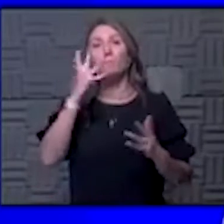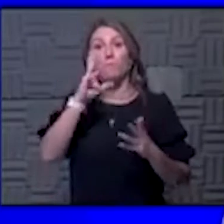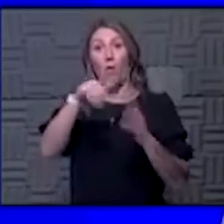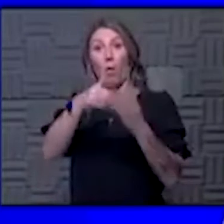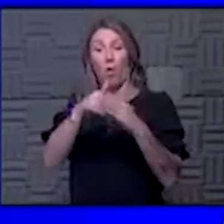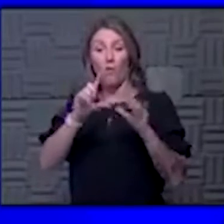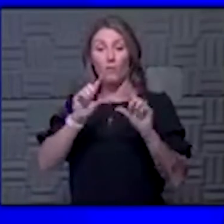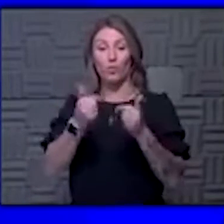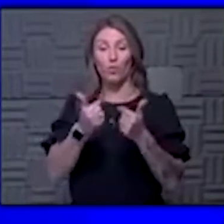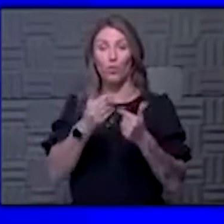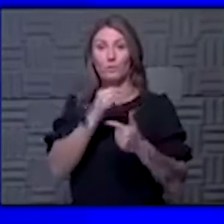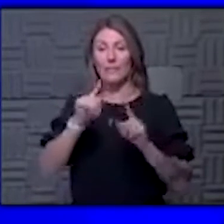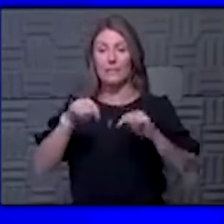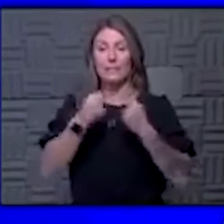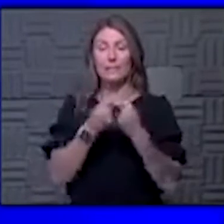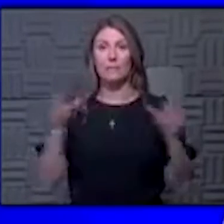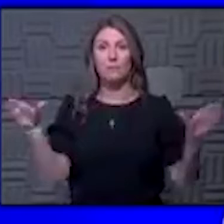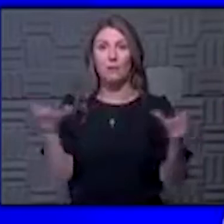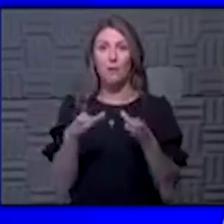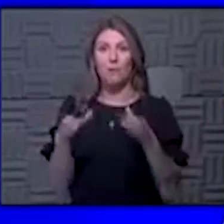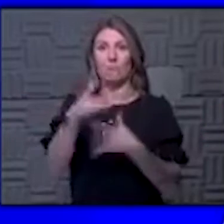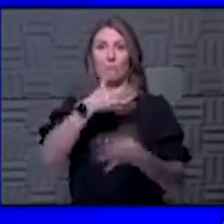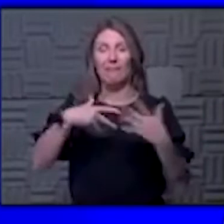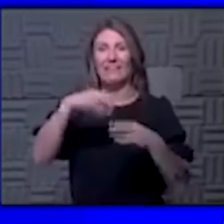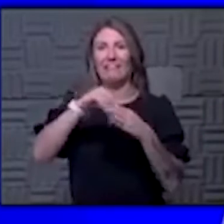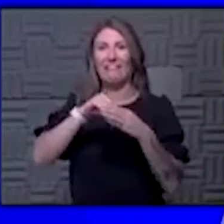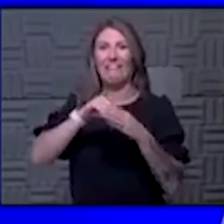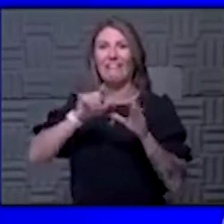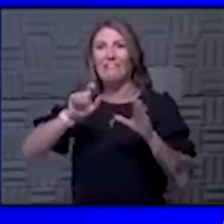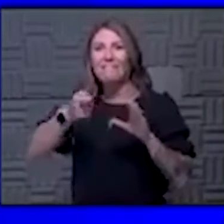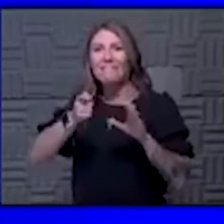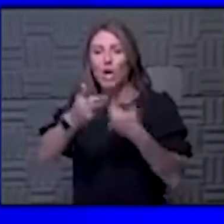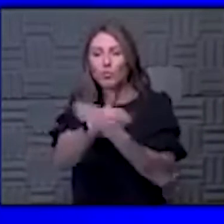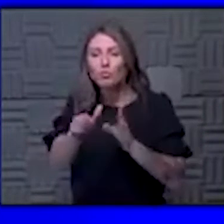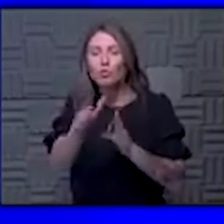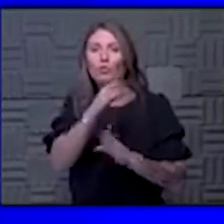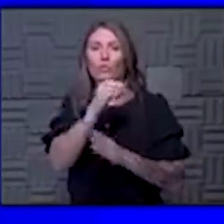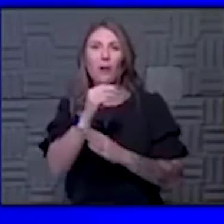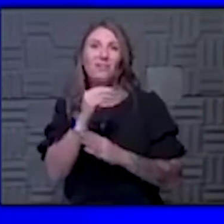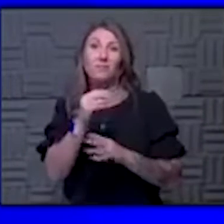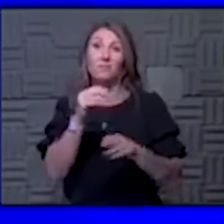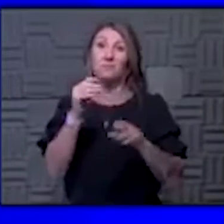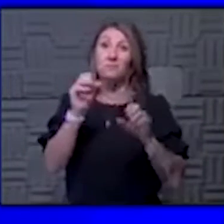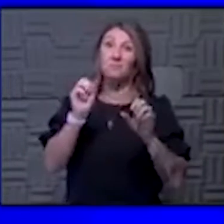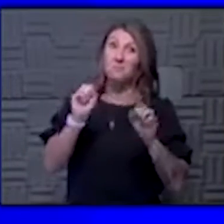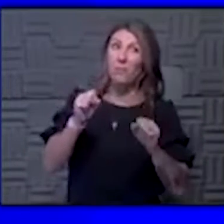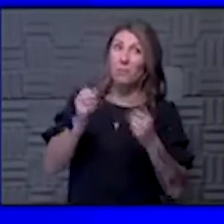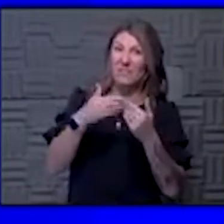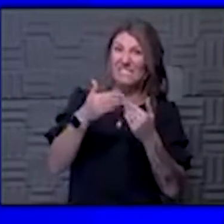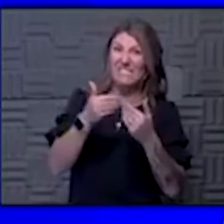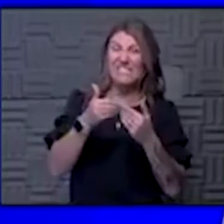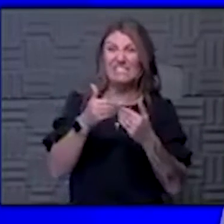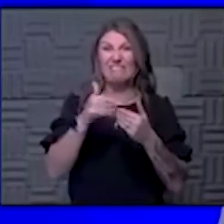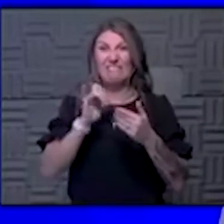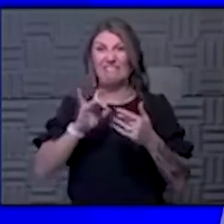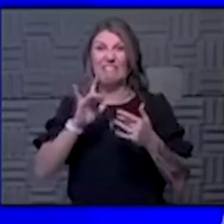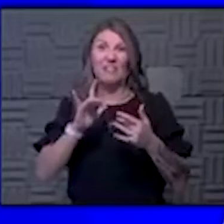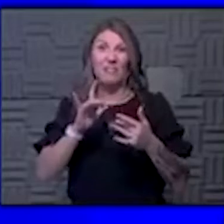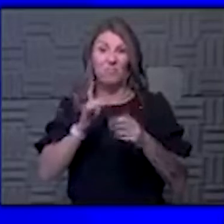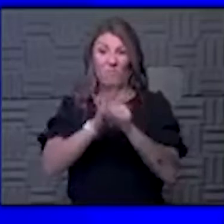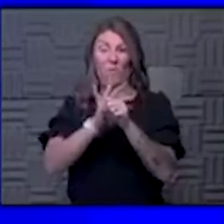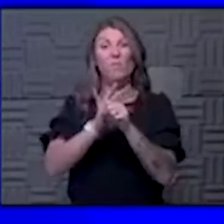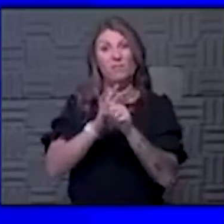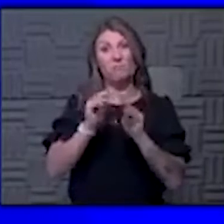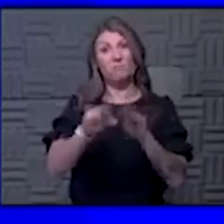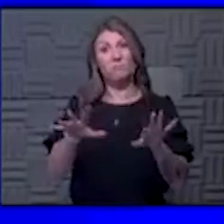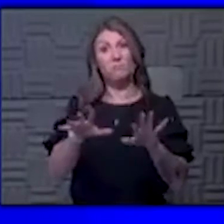those groups and those teams are together in the locker rooms, if they're exerting themselves, that it's probably going to be pretty easy for that virus to spread because